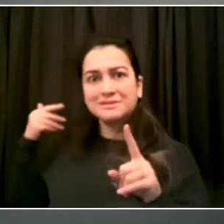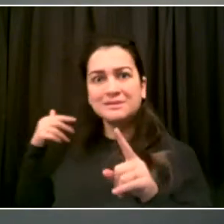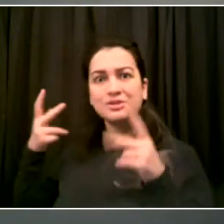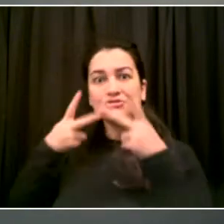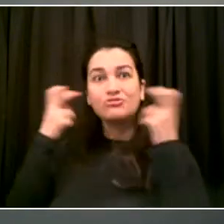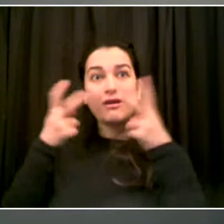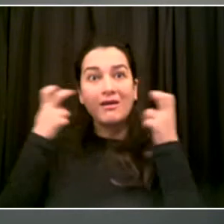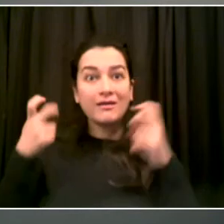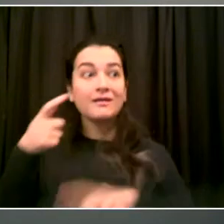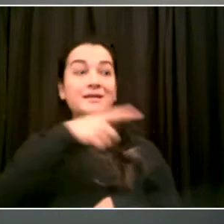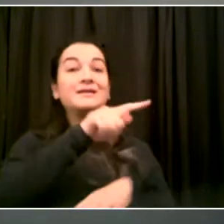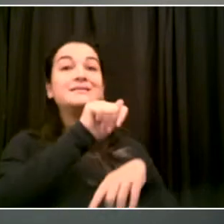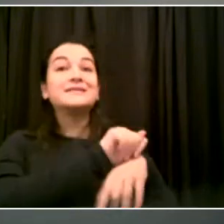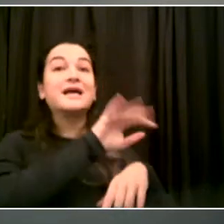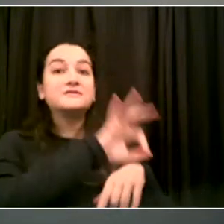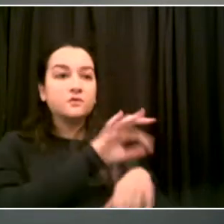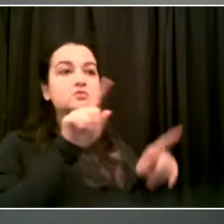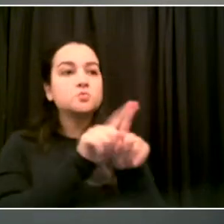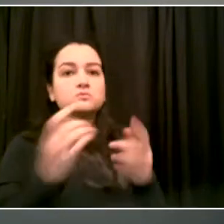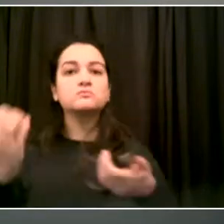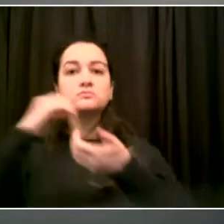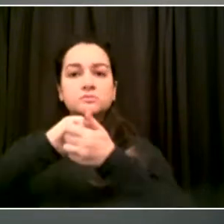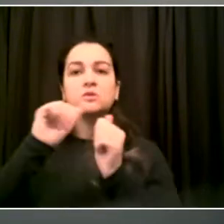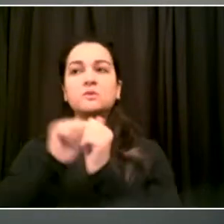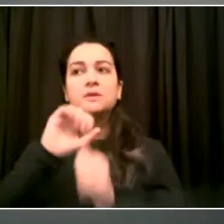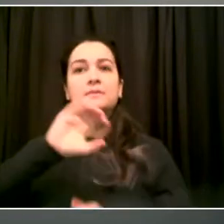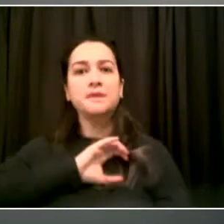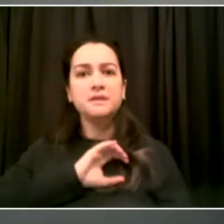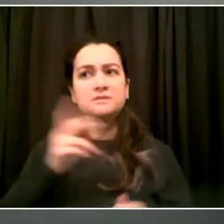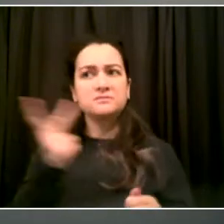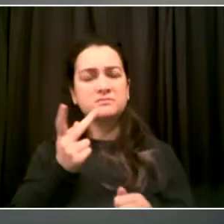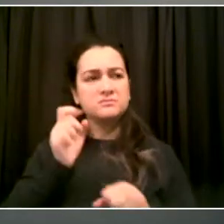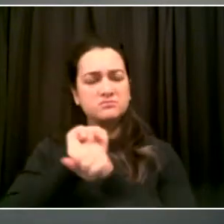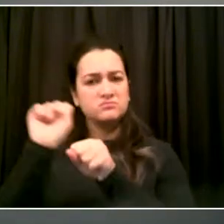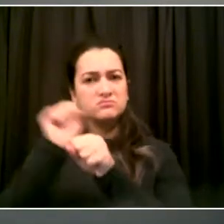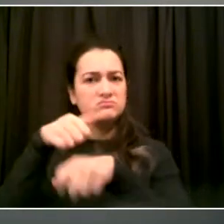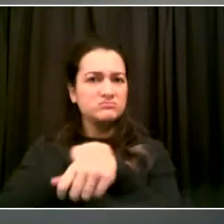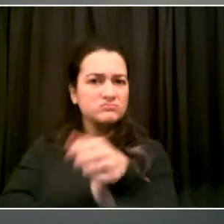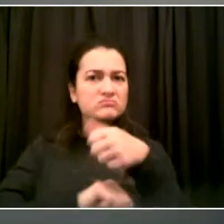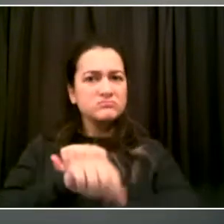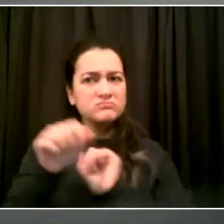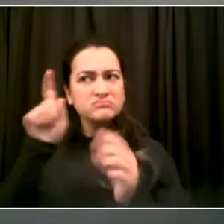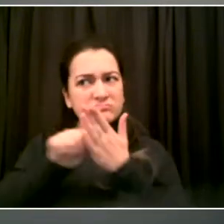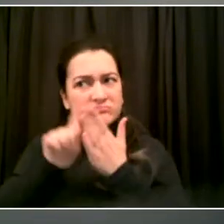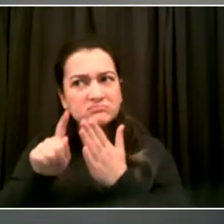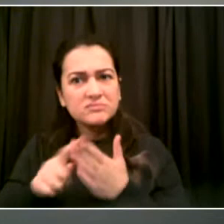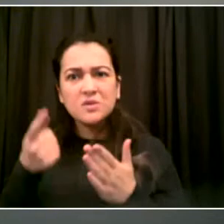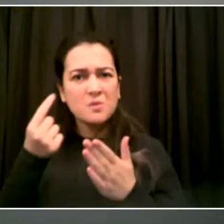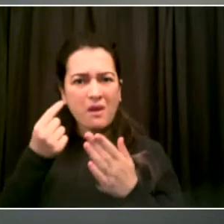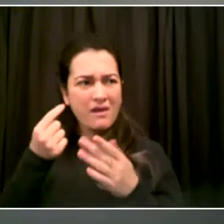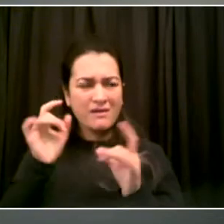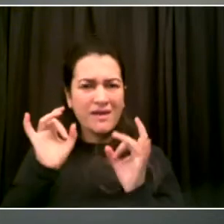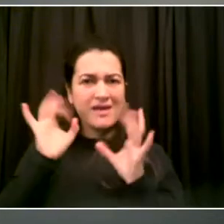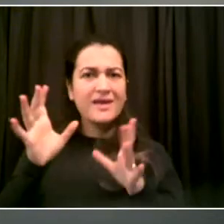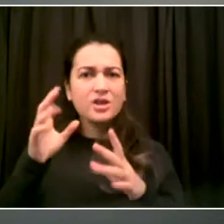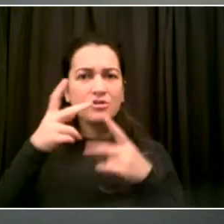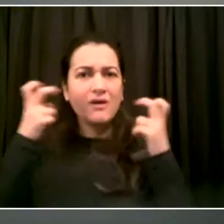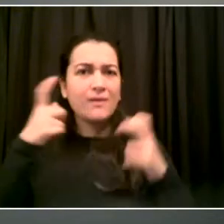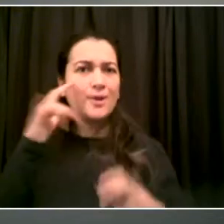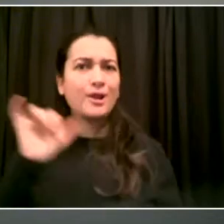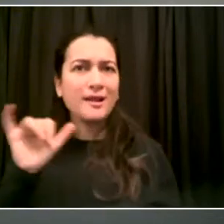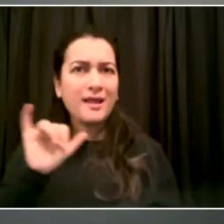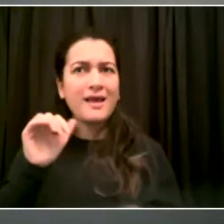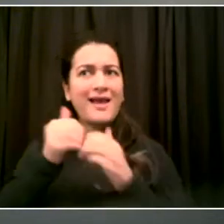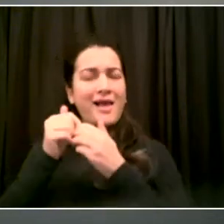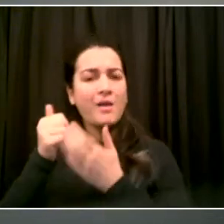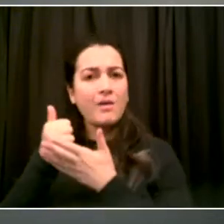that's infecting our city. The task force consists of members that come from the community to serve the community. Once again, thank you,